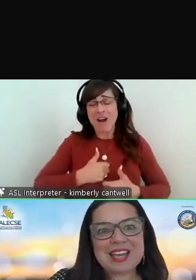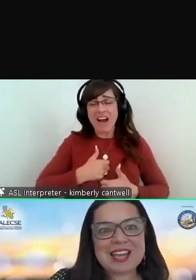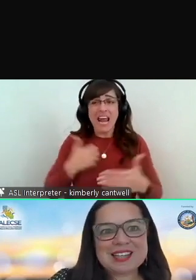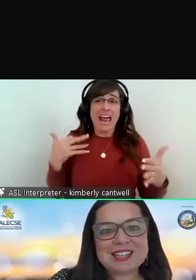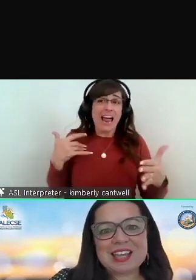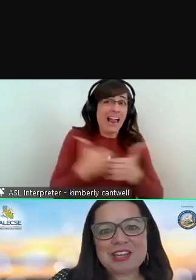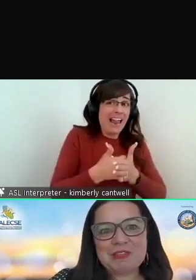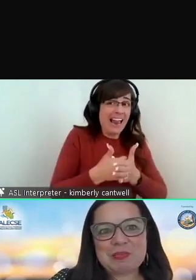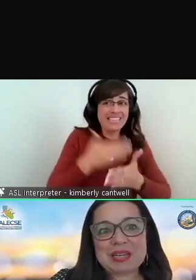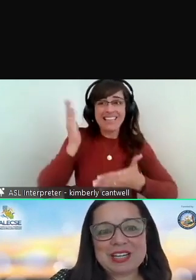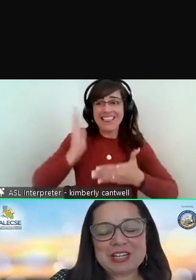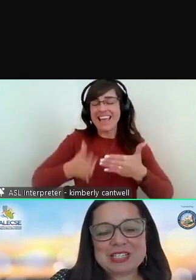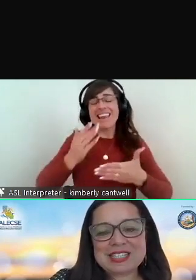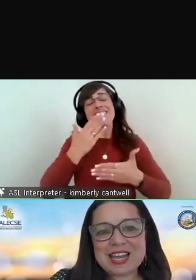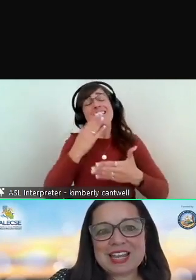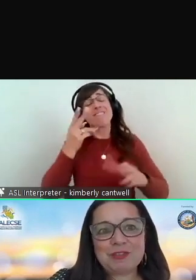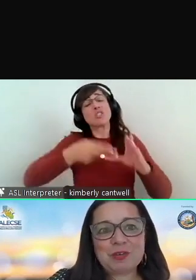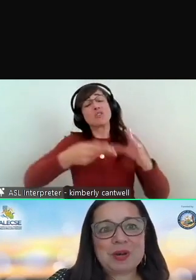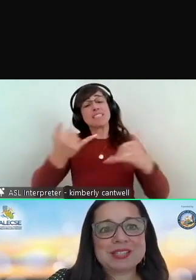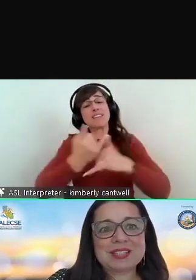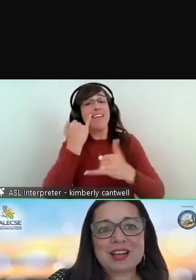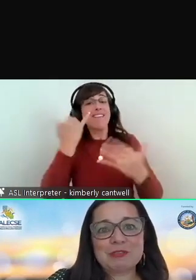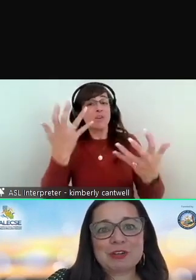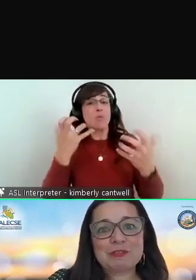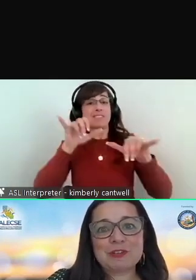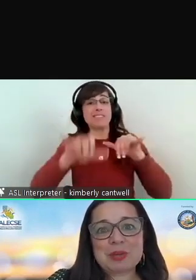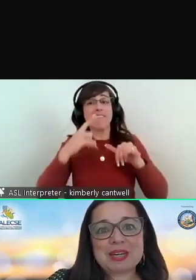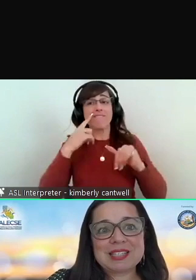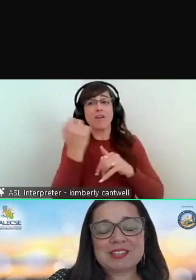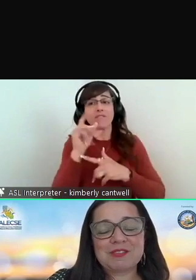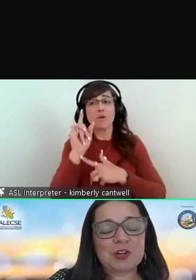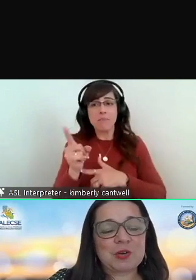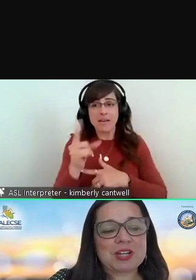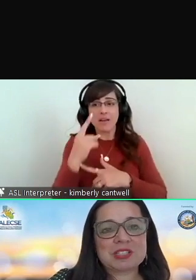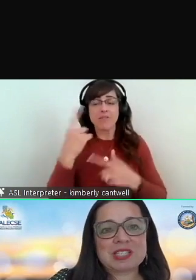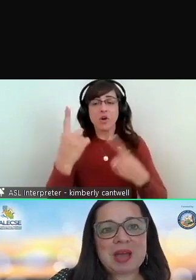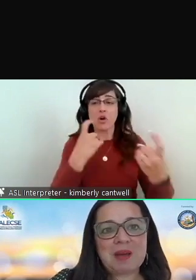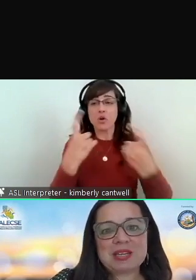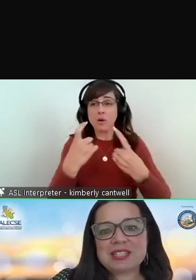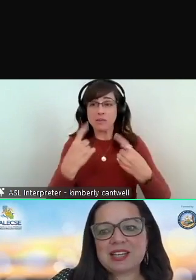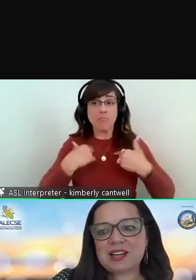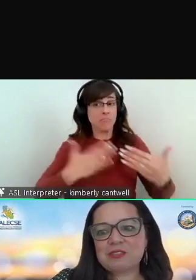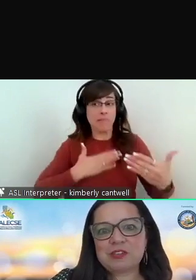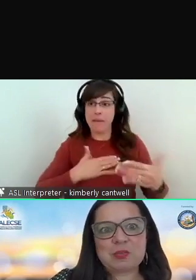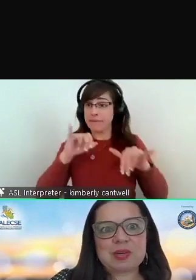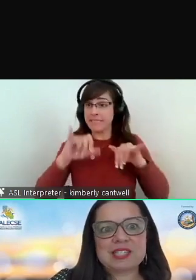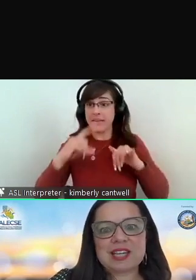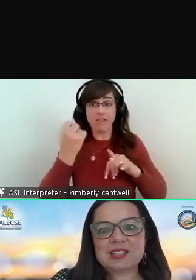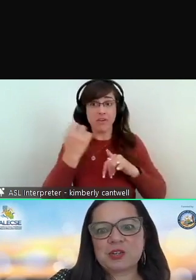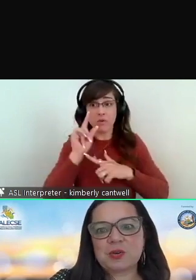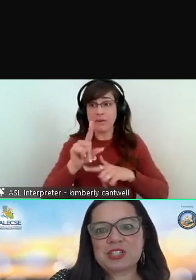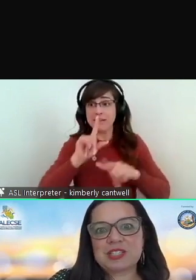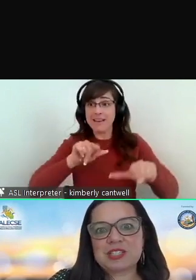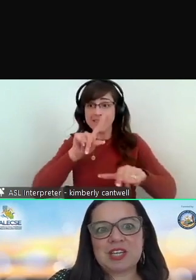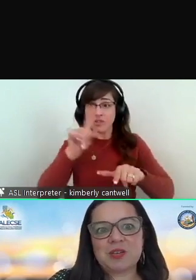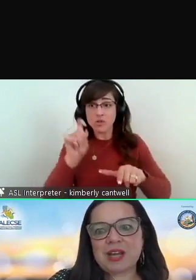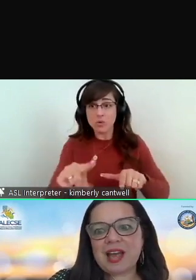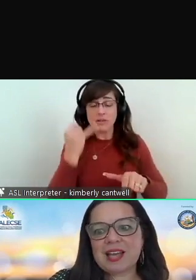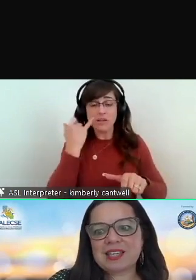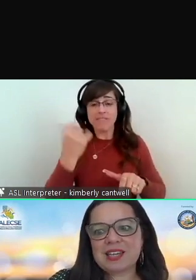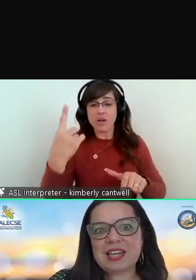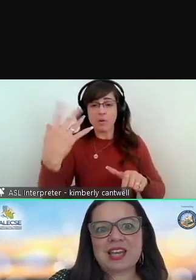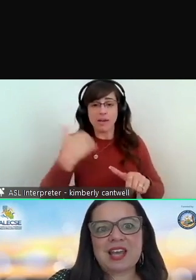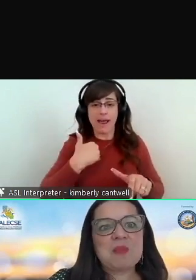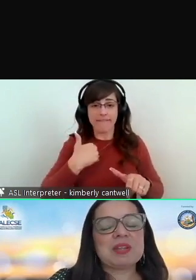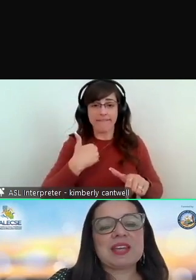right to the end. Thank you for being here today. If you want to stay on for a few minutes for questions, I'm happy to stay on for a few minutes to answer questions if anyone